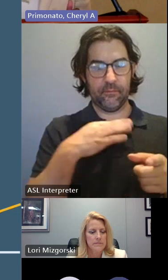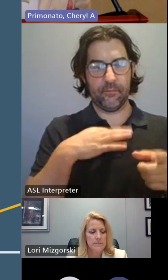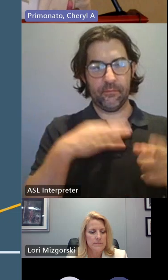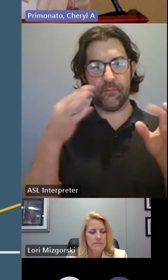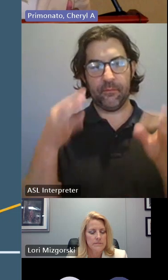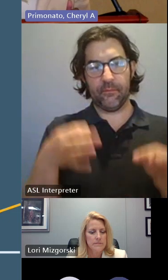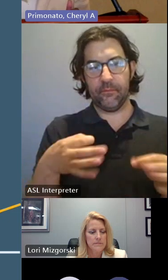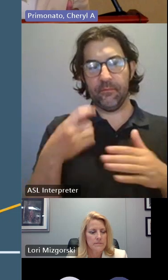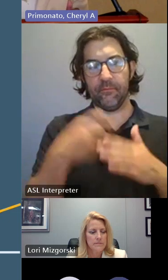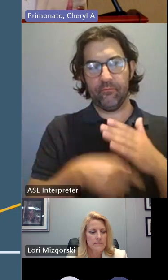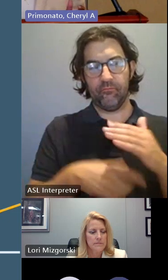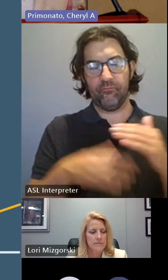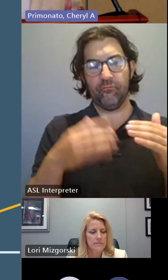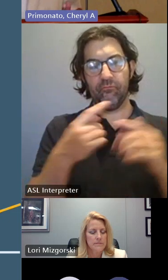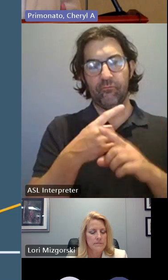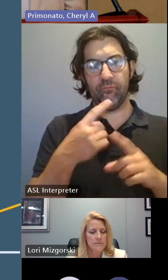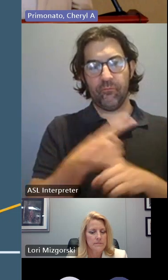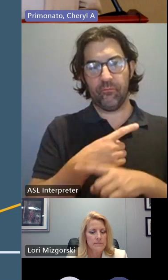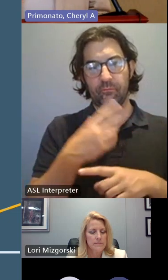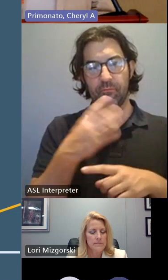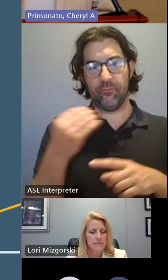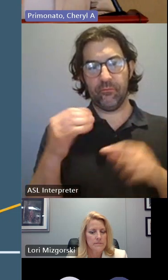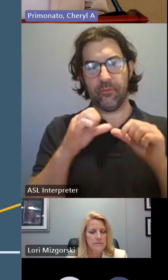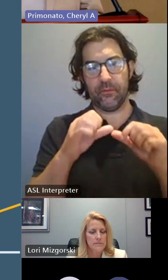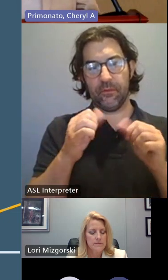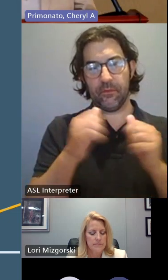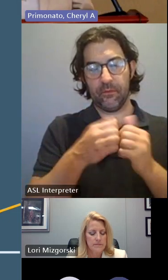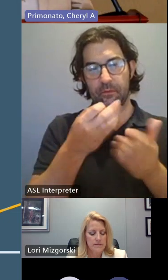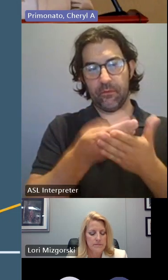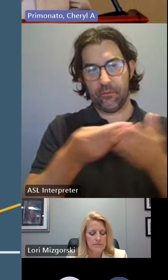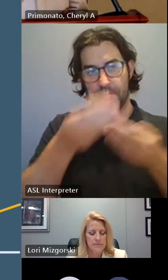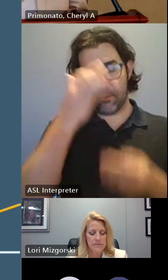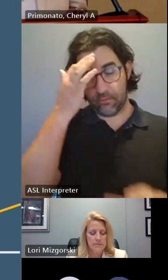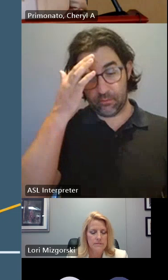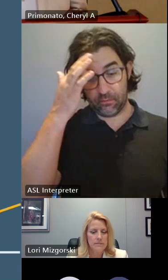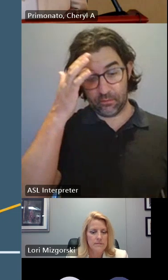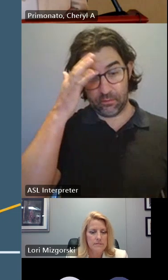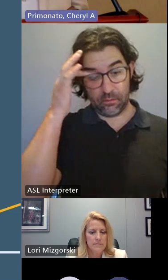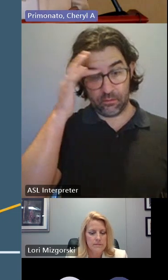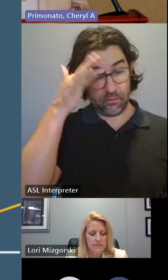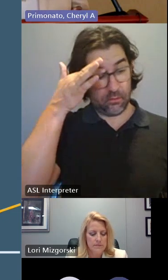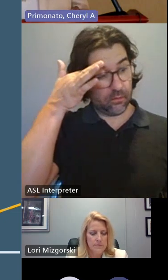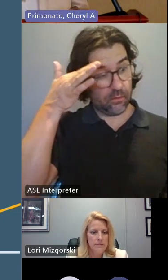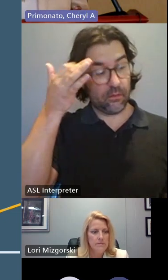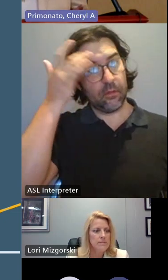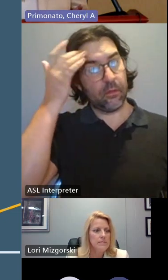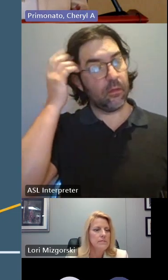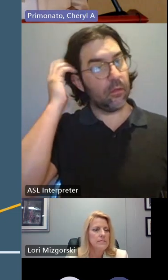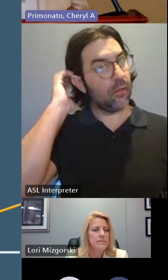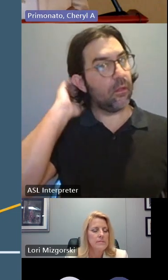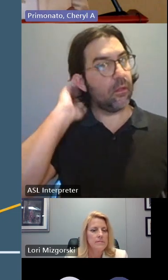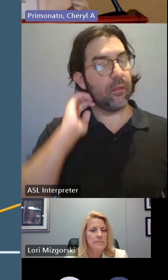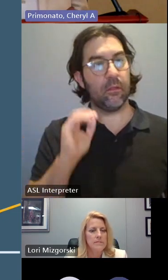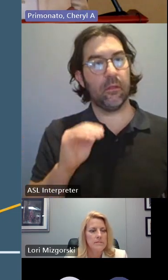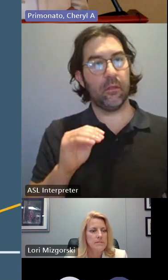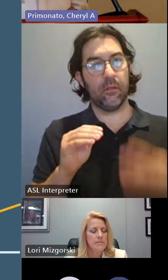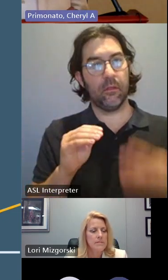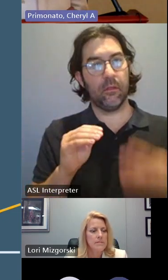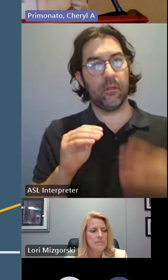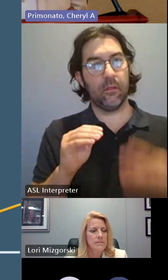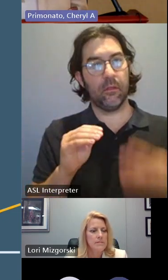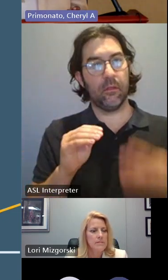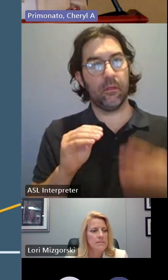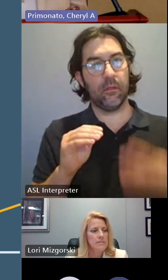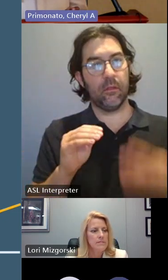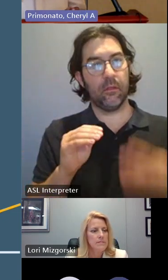pricing to be fair and reasonable and consistent with funds budgeted. Item number 4 is portable toilet